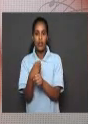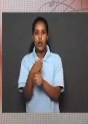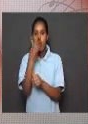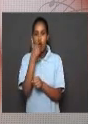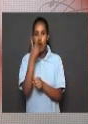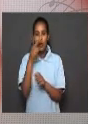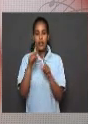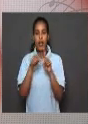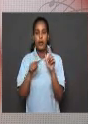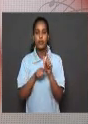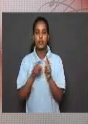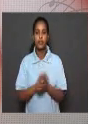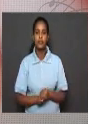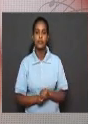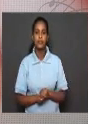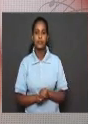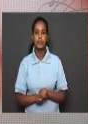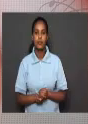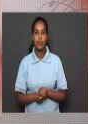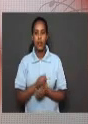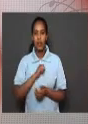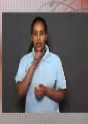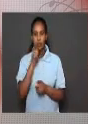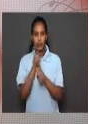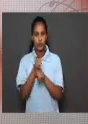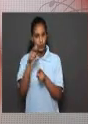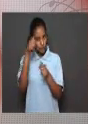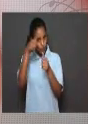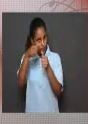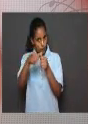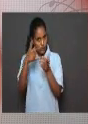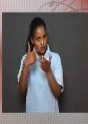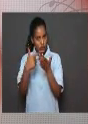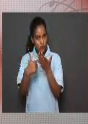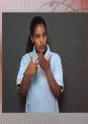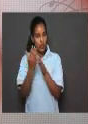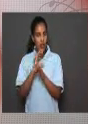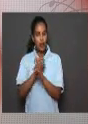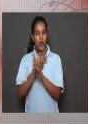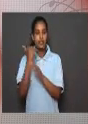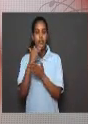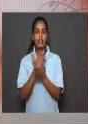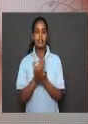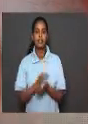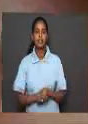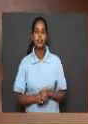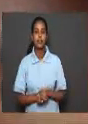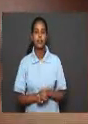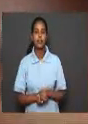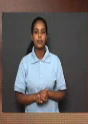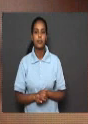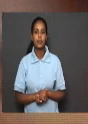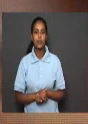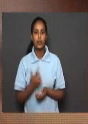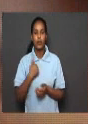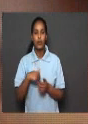common ions. I am sure that you recall doing this in our last lesson.